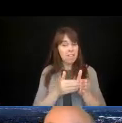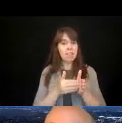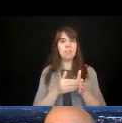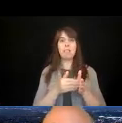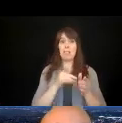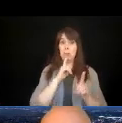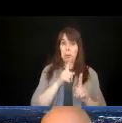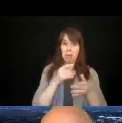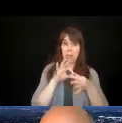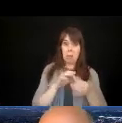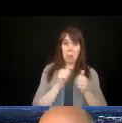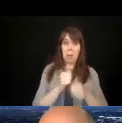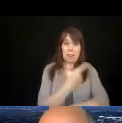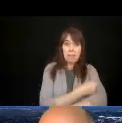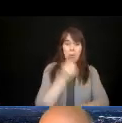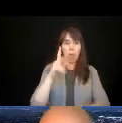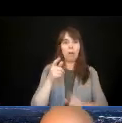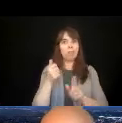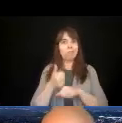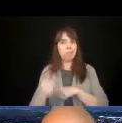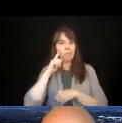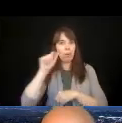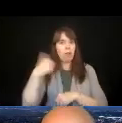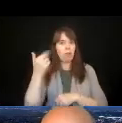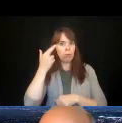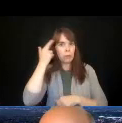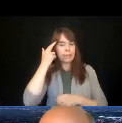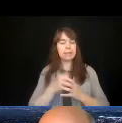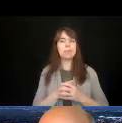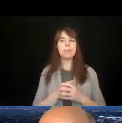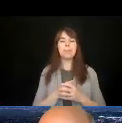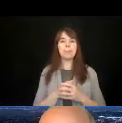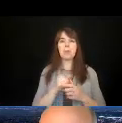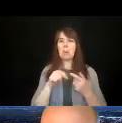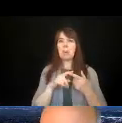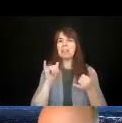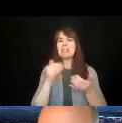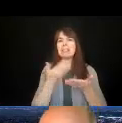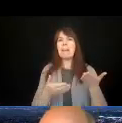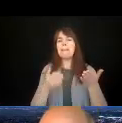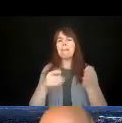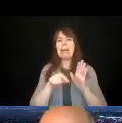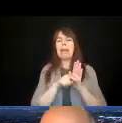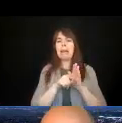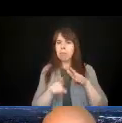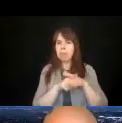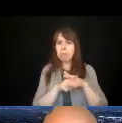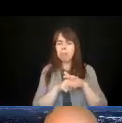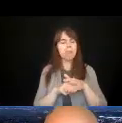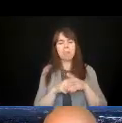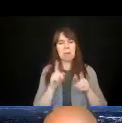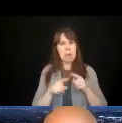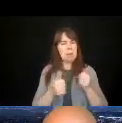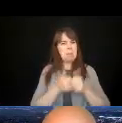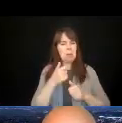with the vaccine or not. But even, when these signals occur, the evaluation is really bearing out that